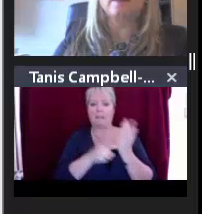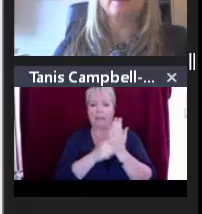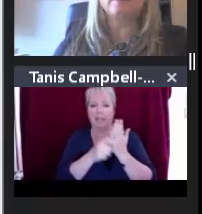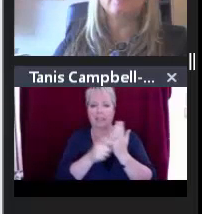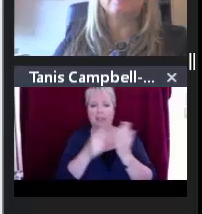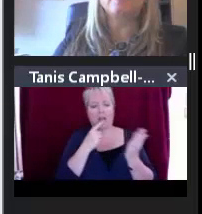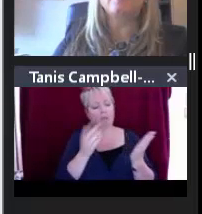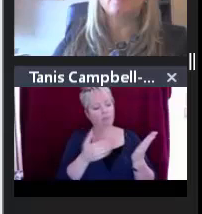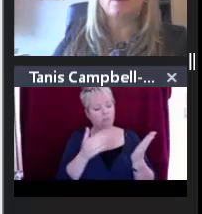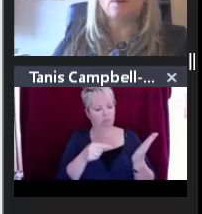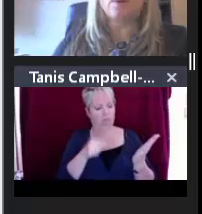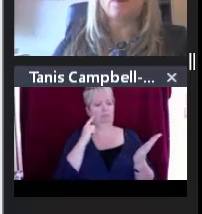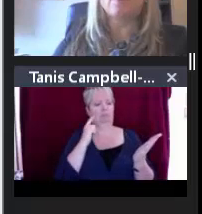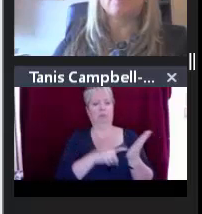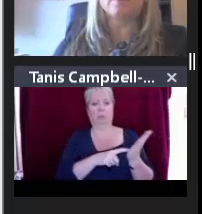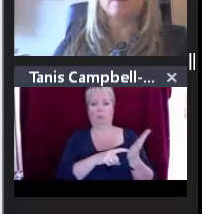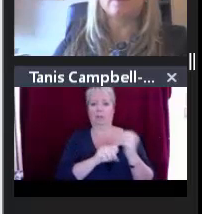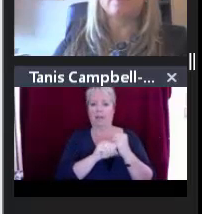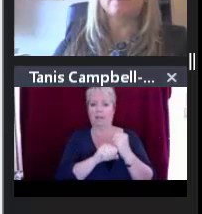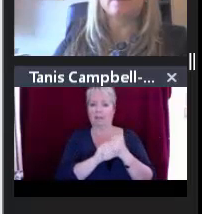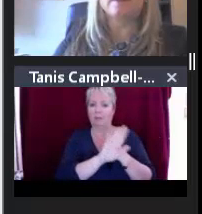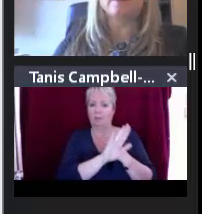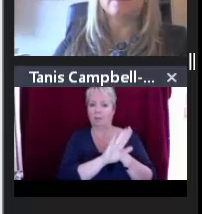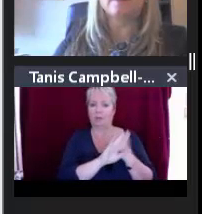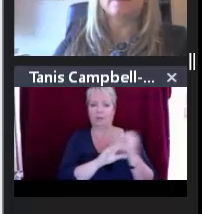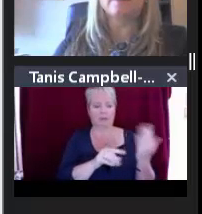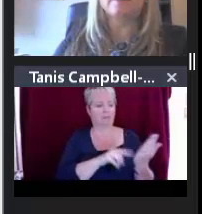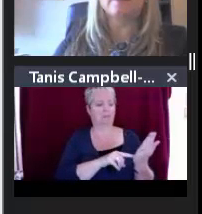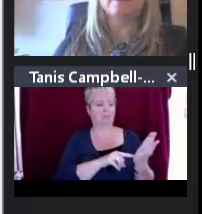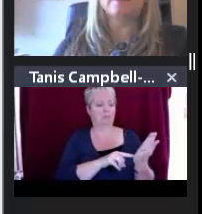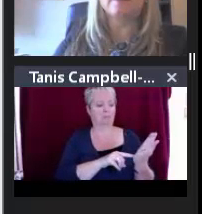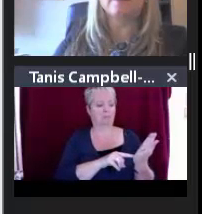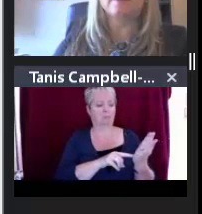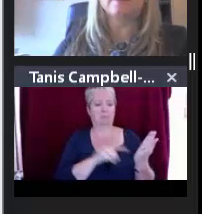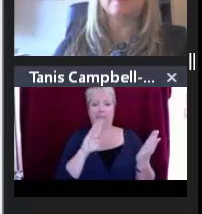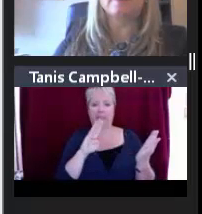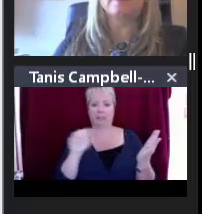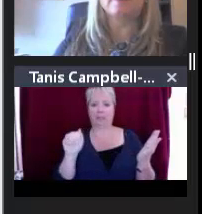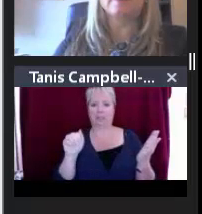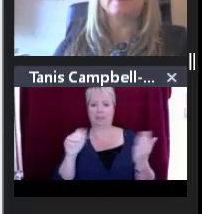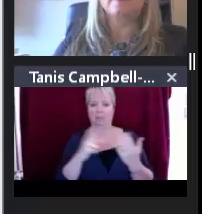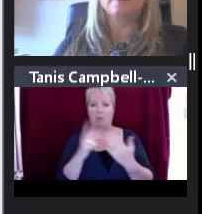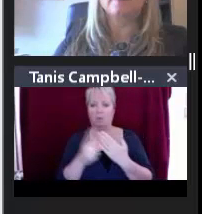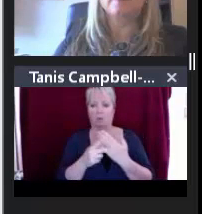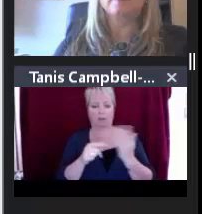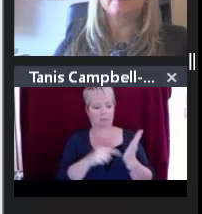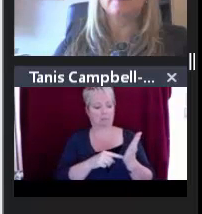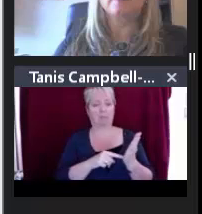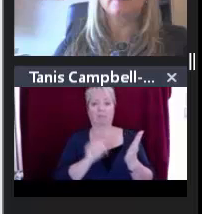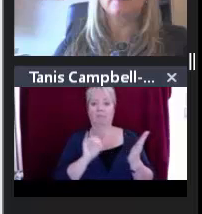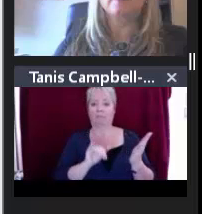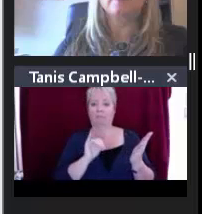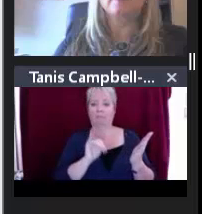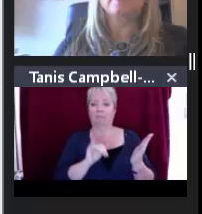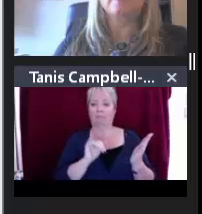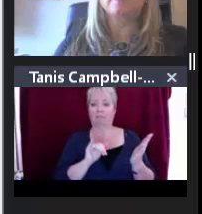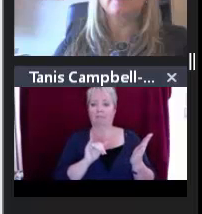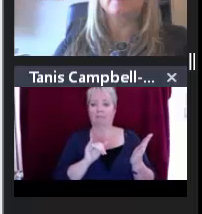that advertisement about the Business Abilities program, and it has been